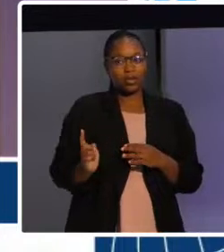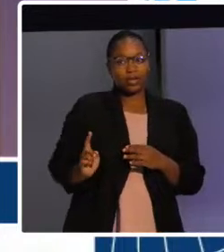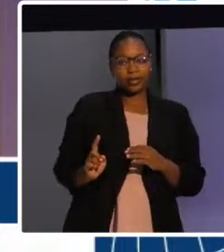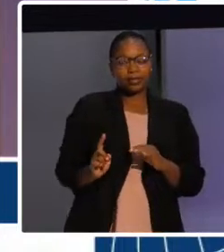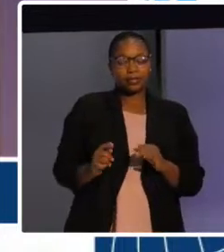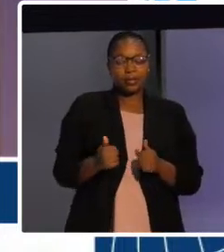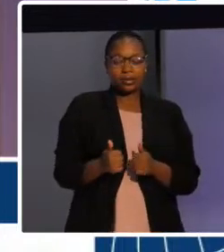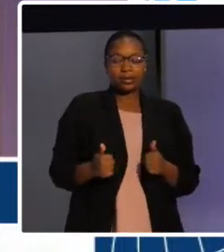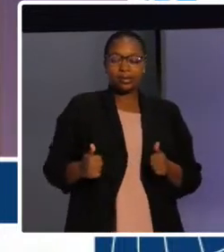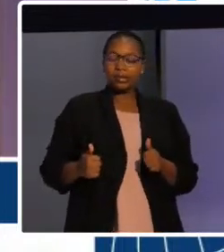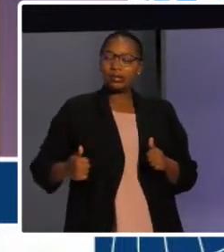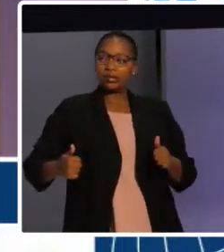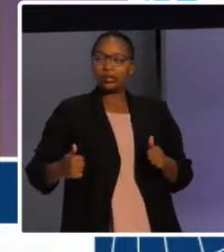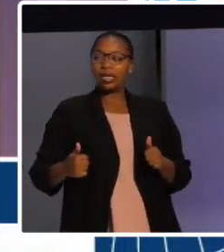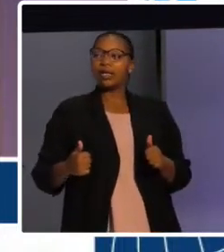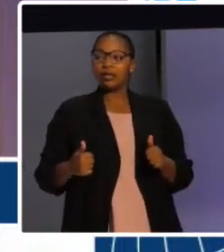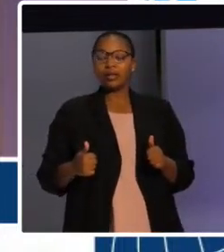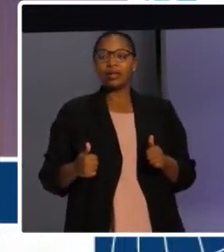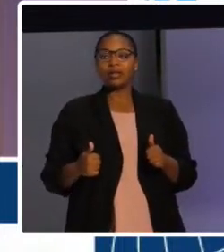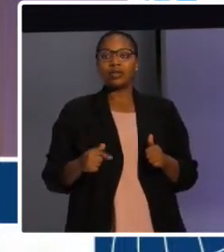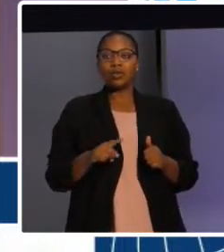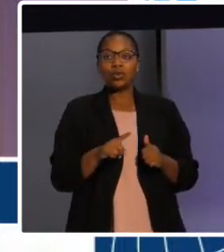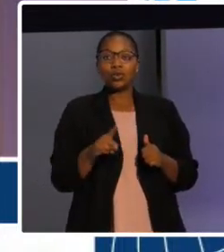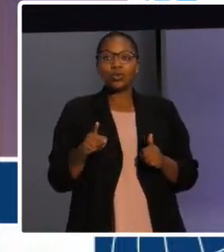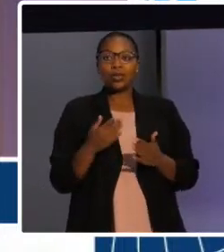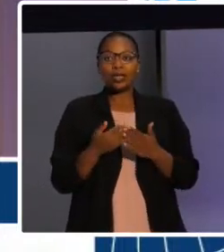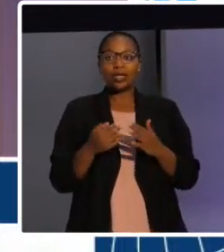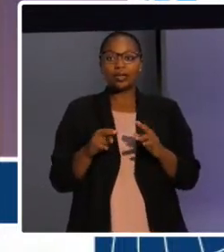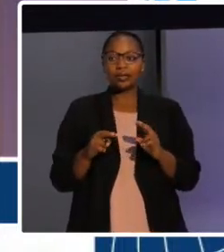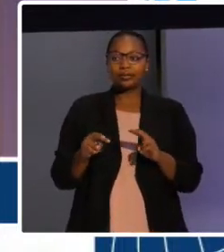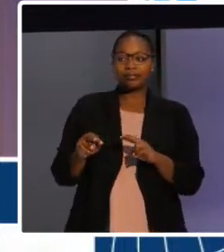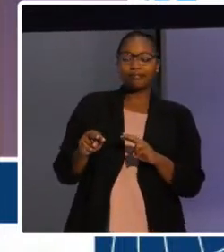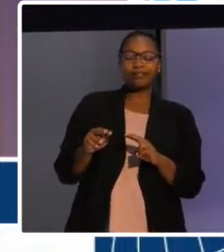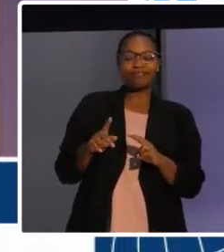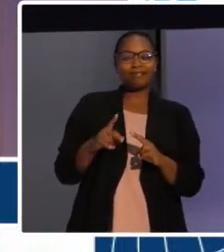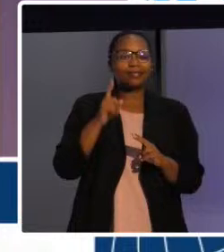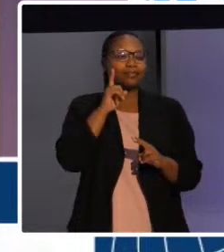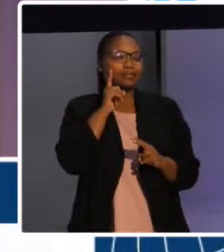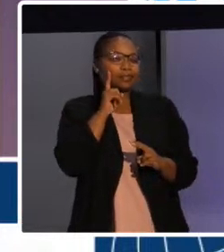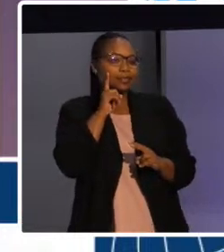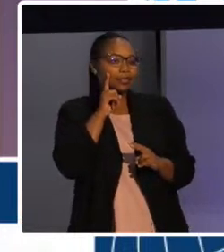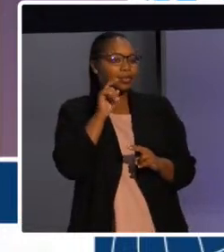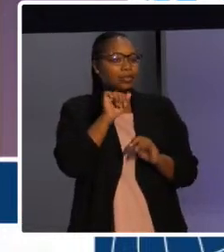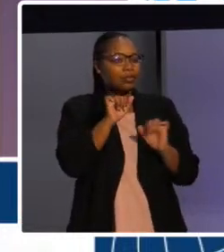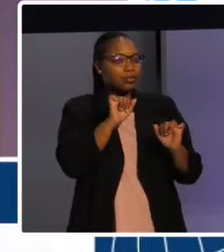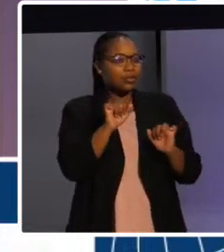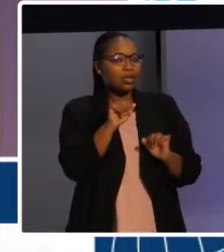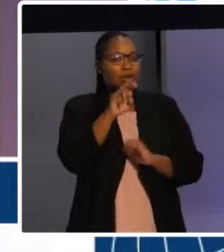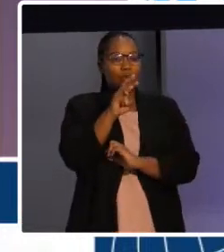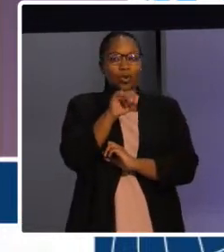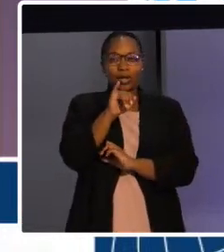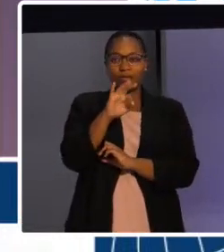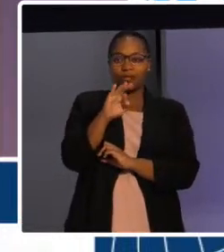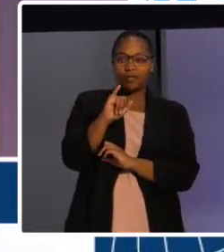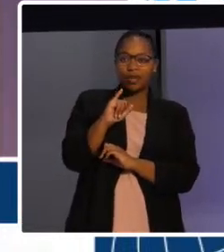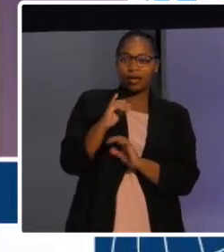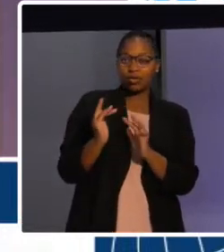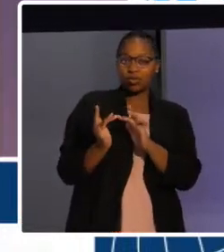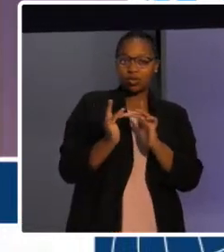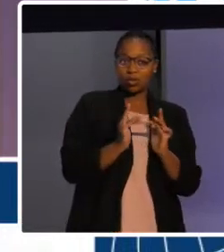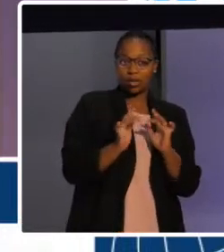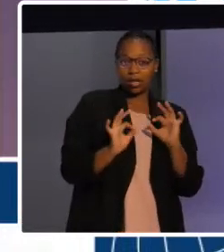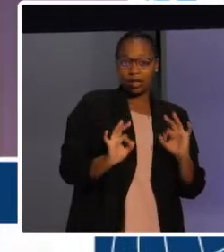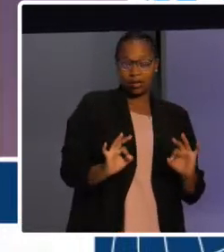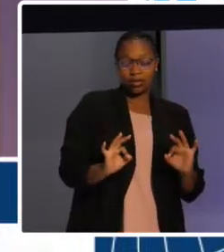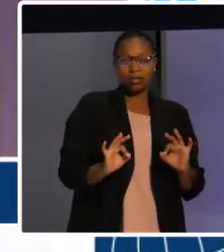can settle in and see if your Wi-Fi is working and all those kinds of things. And I will cue you